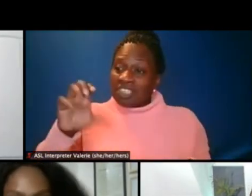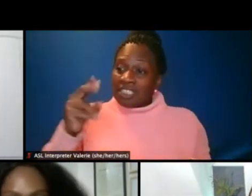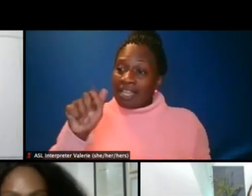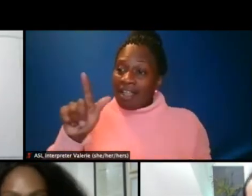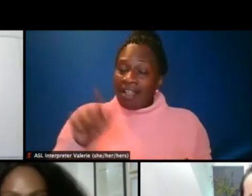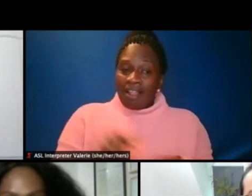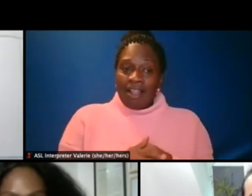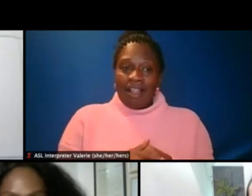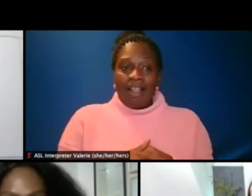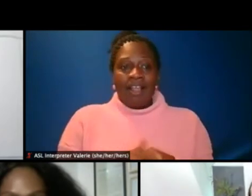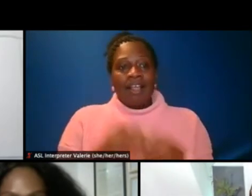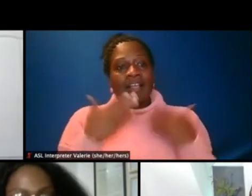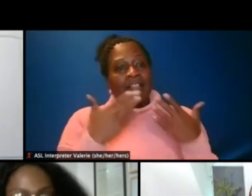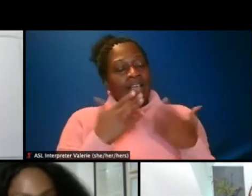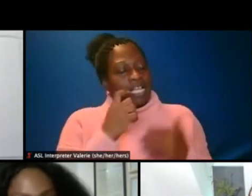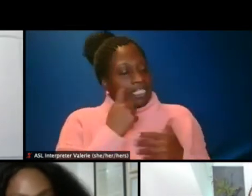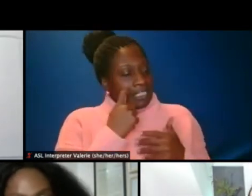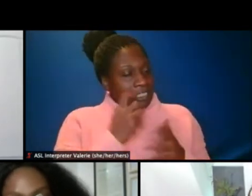Thank you, Xênia.